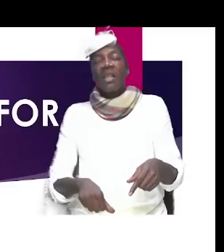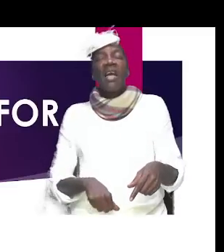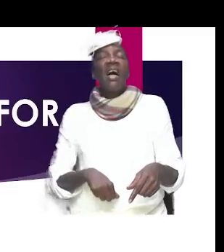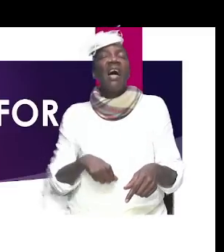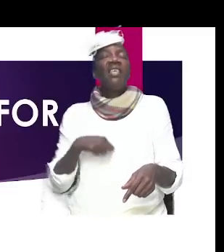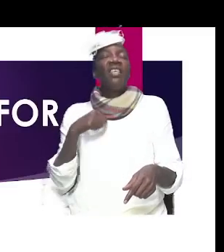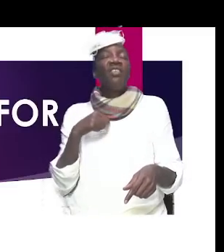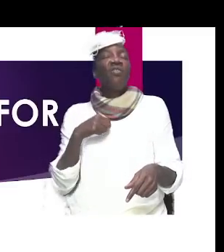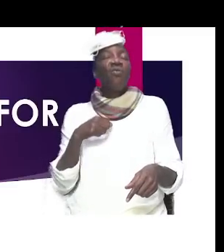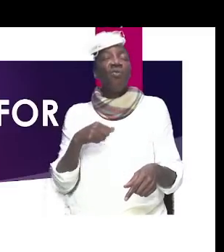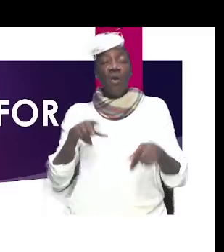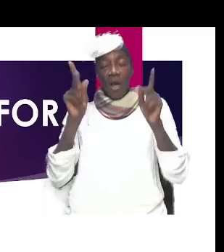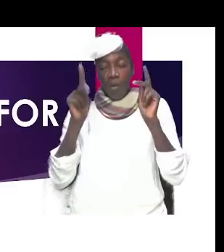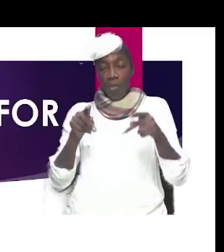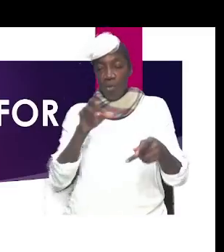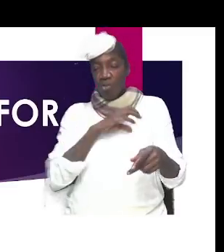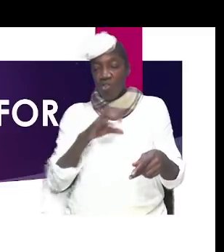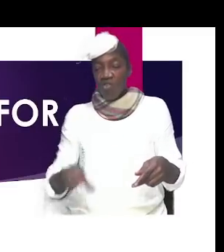the Lord